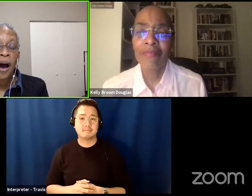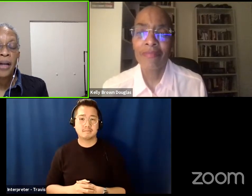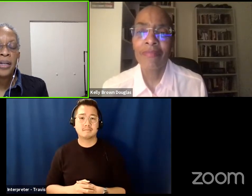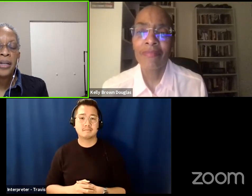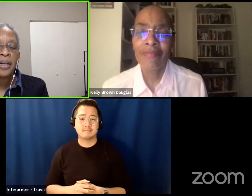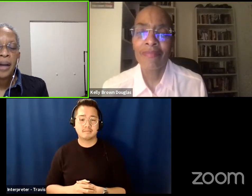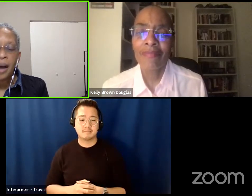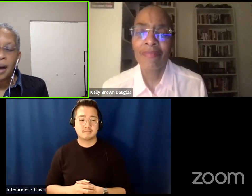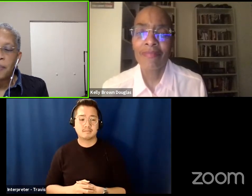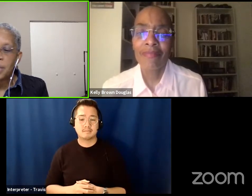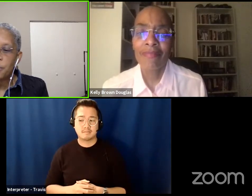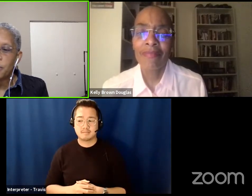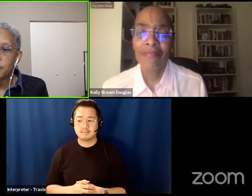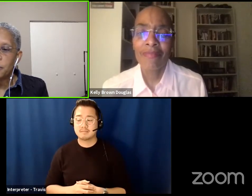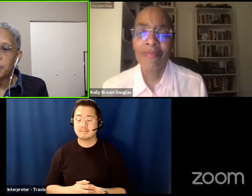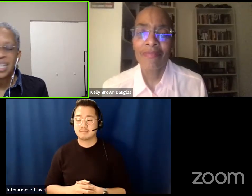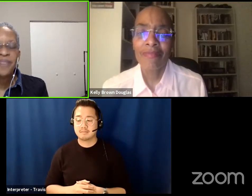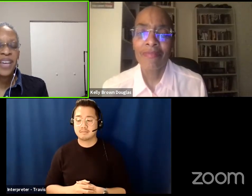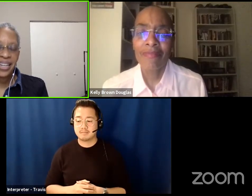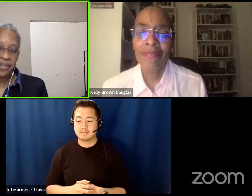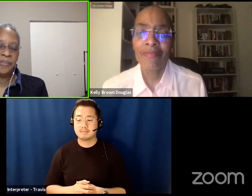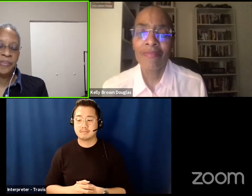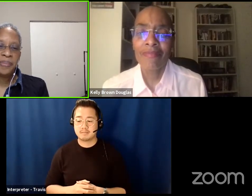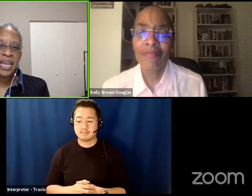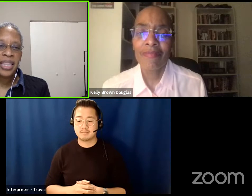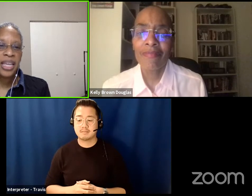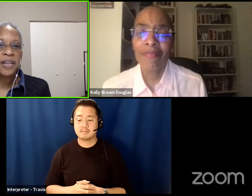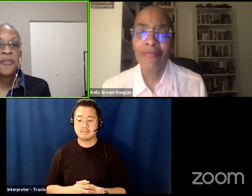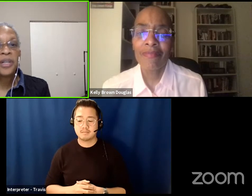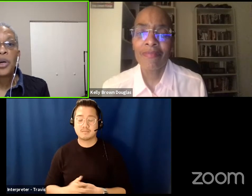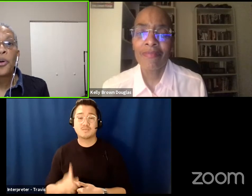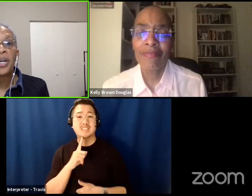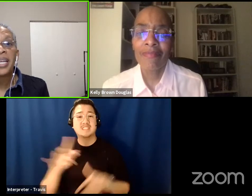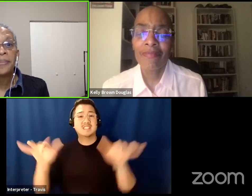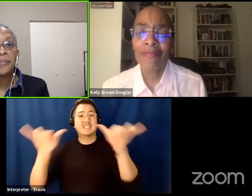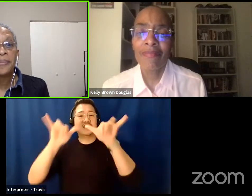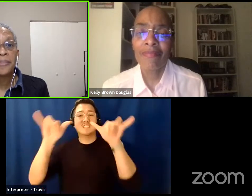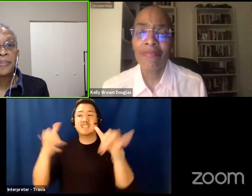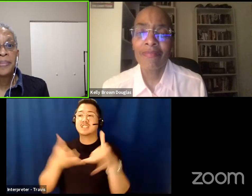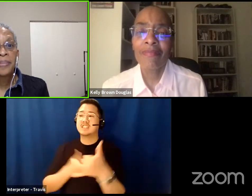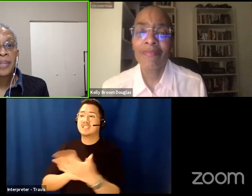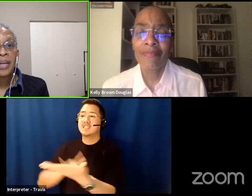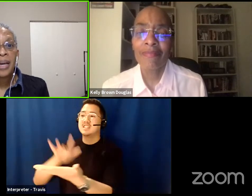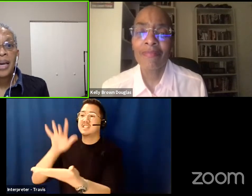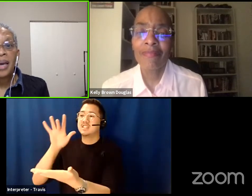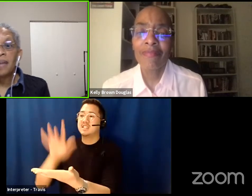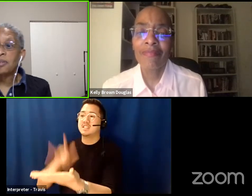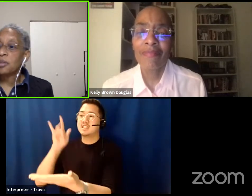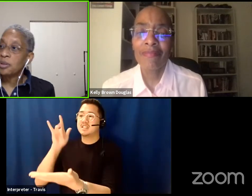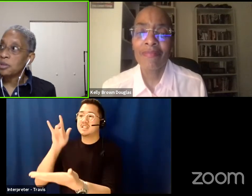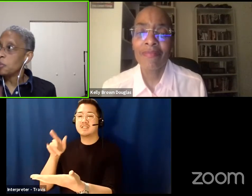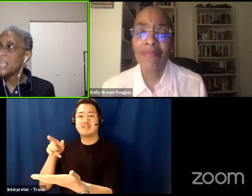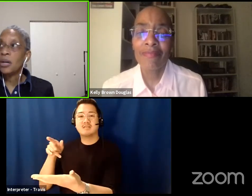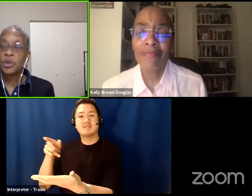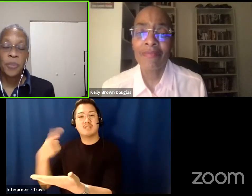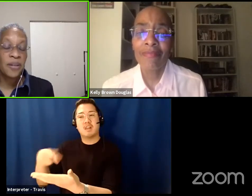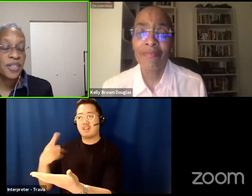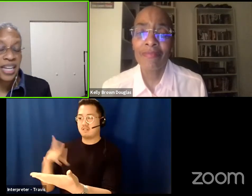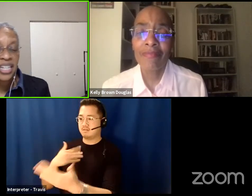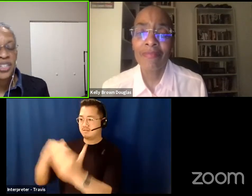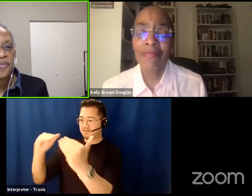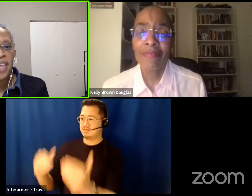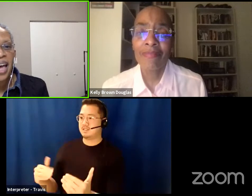feeds on people believing in their inferiority. And so there's so many